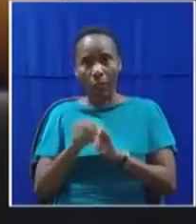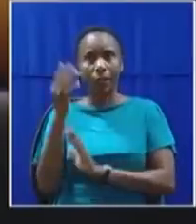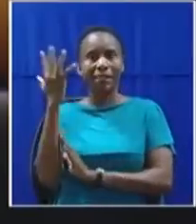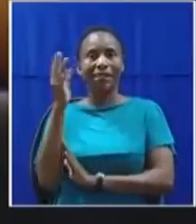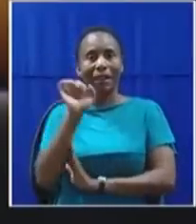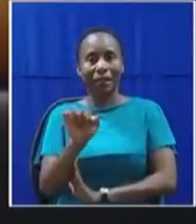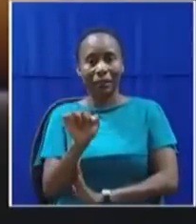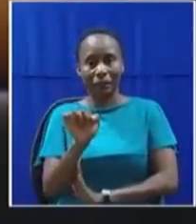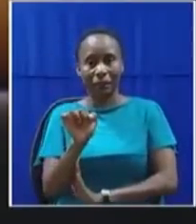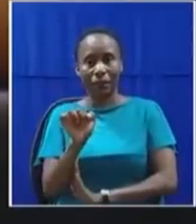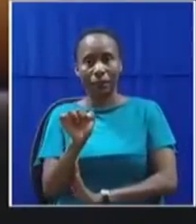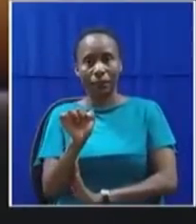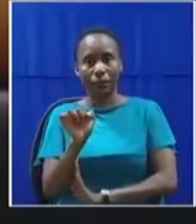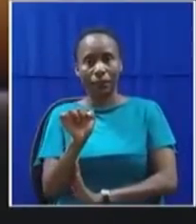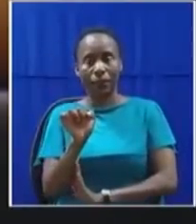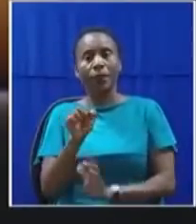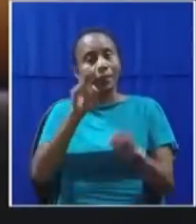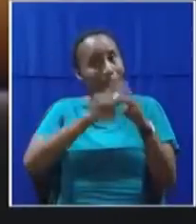not take your seat, Honorable Sonti.